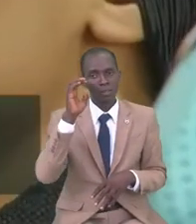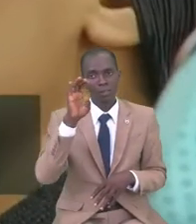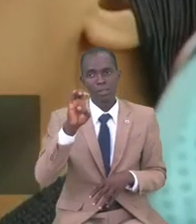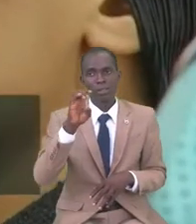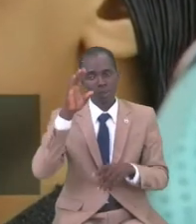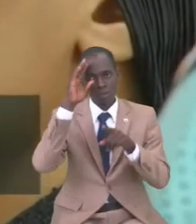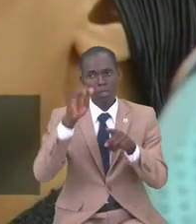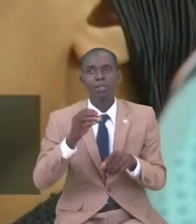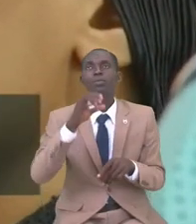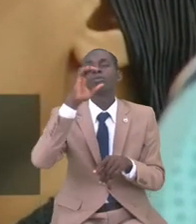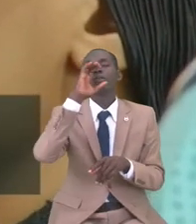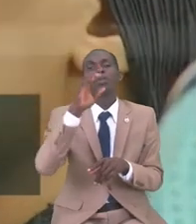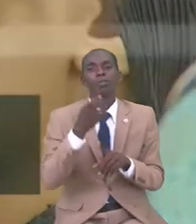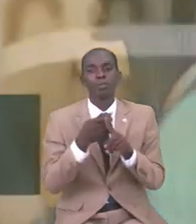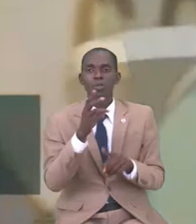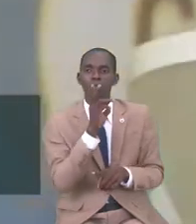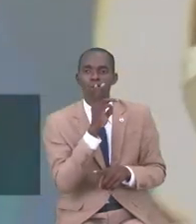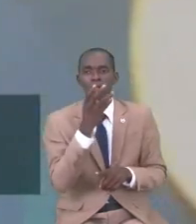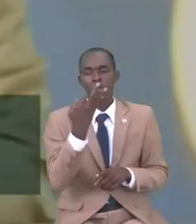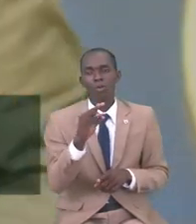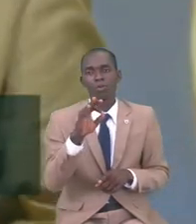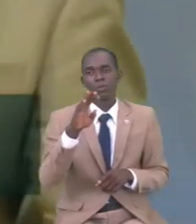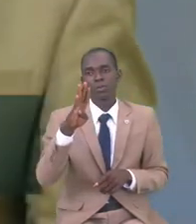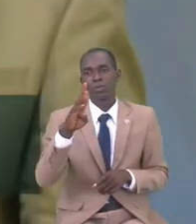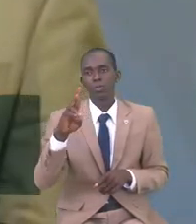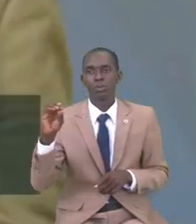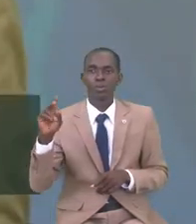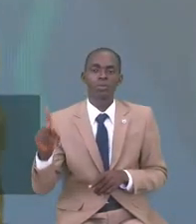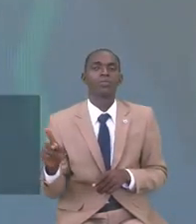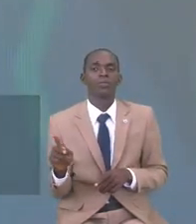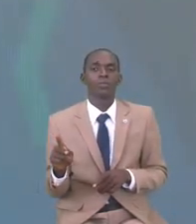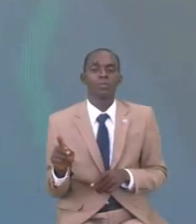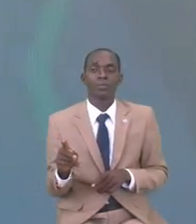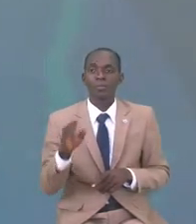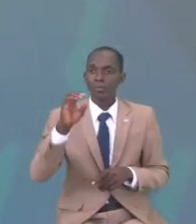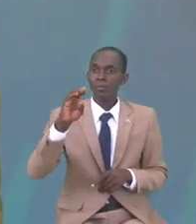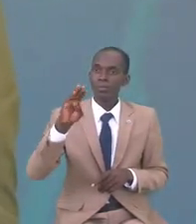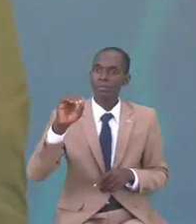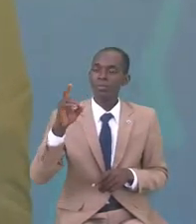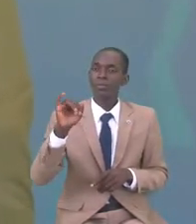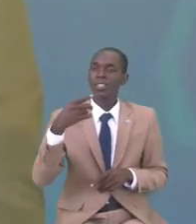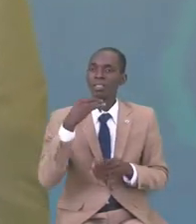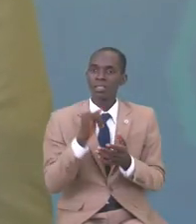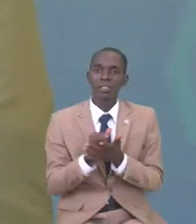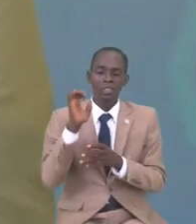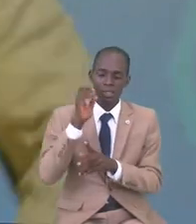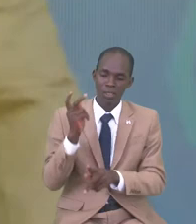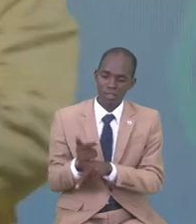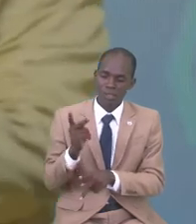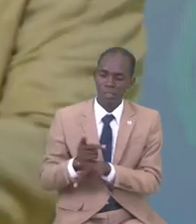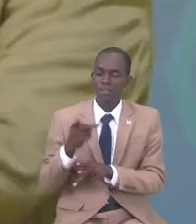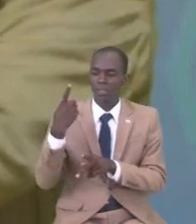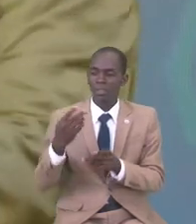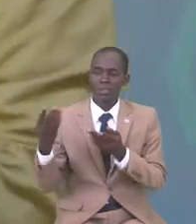the brook. Now Obadiah said he kept 100 servants of God in a cave,